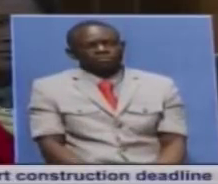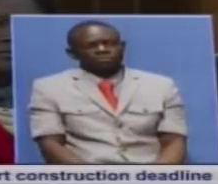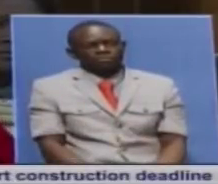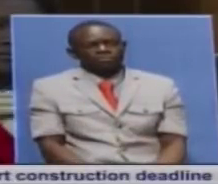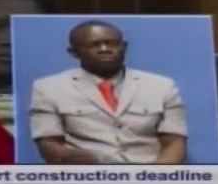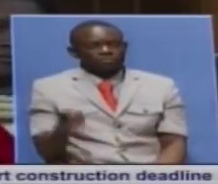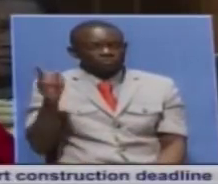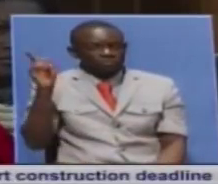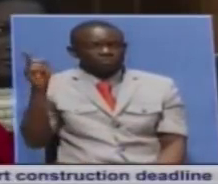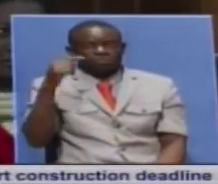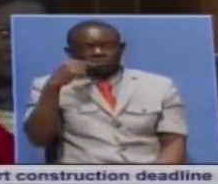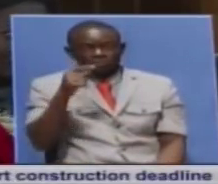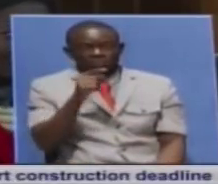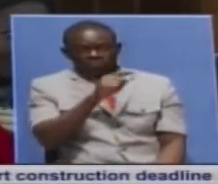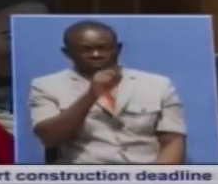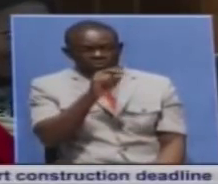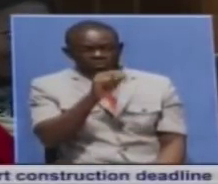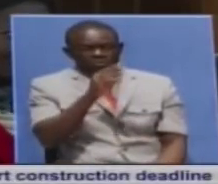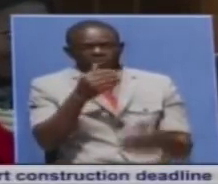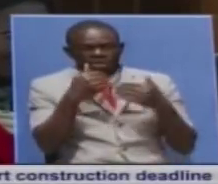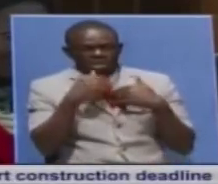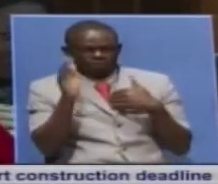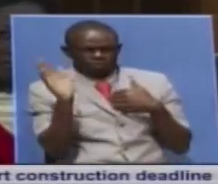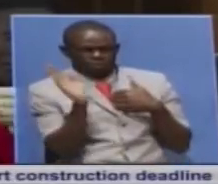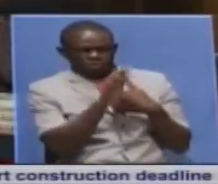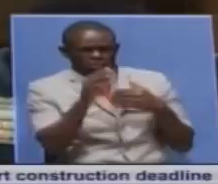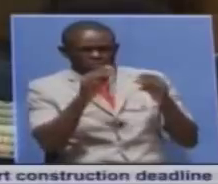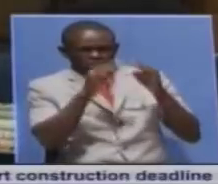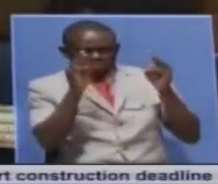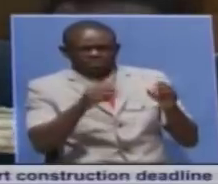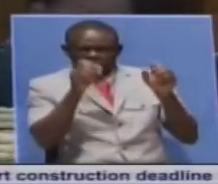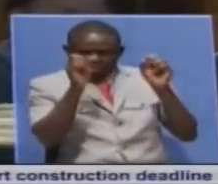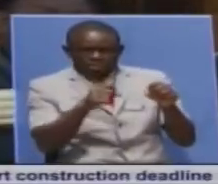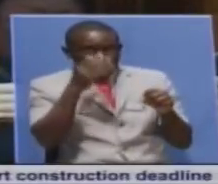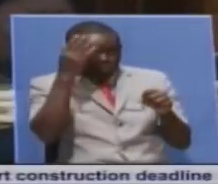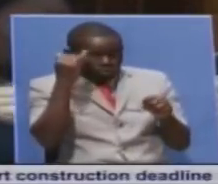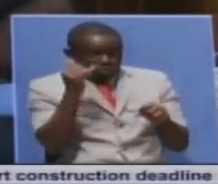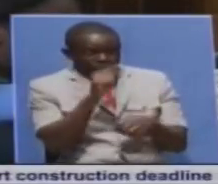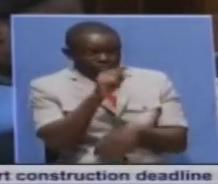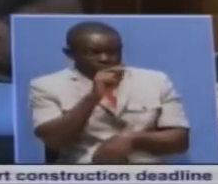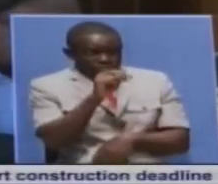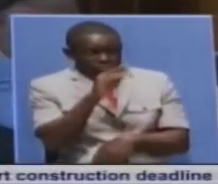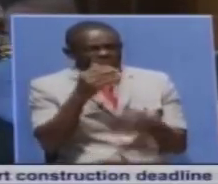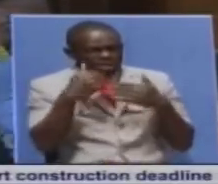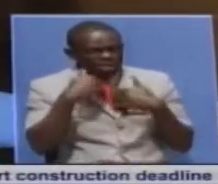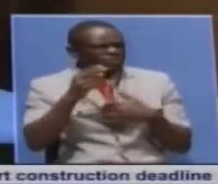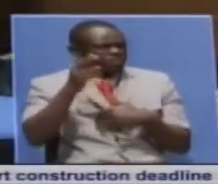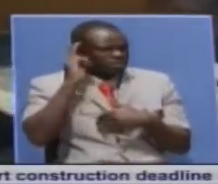capacity to house its own museum because it has a rich history and background. Etambuyu Katota,